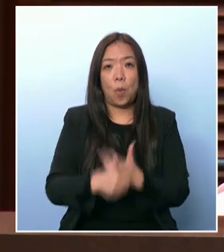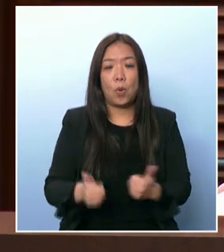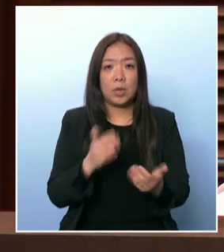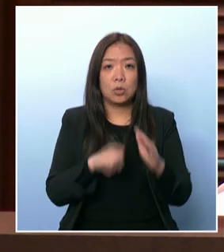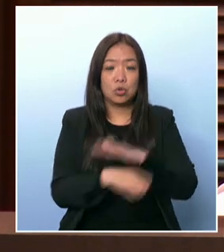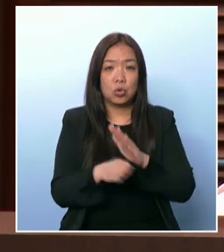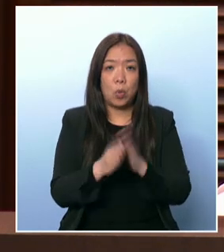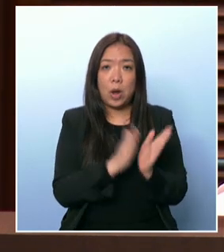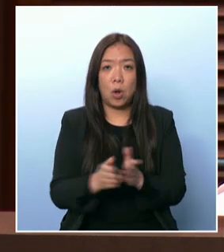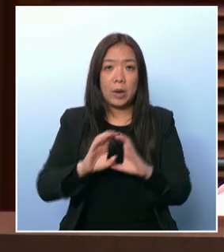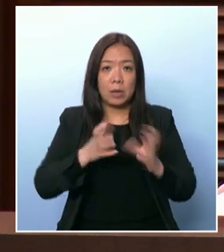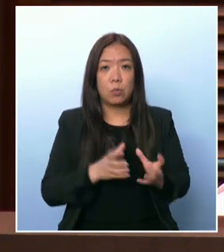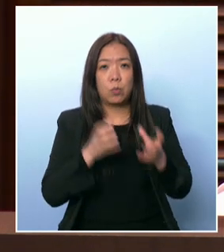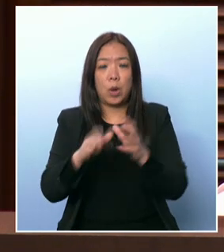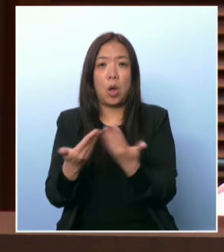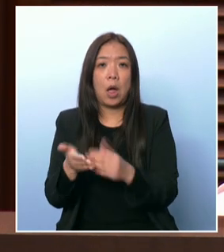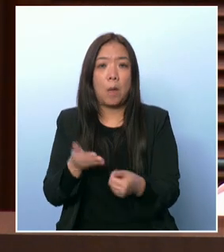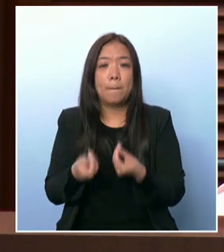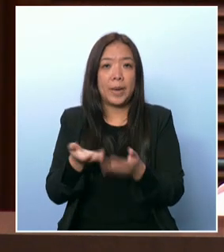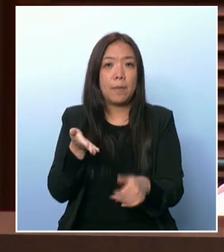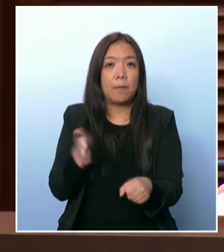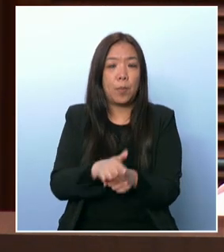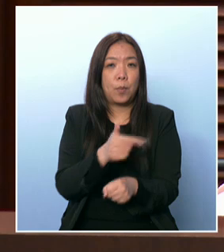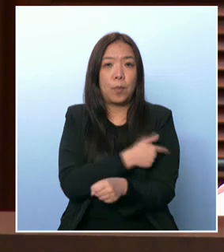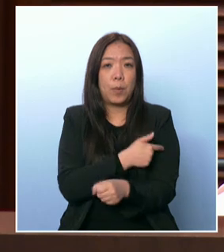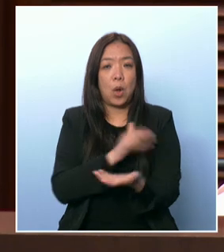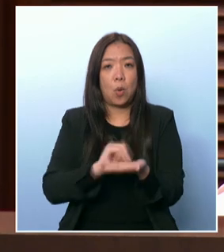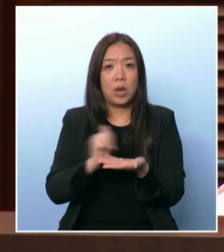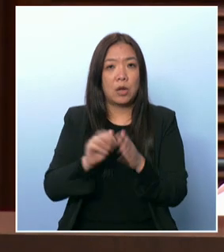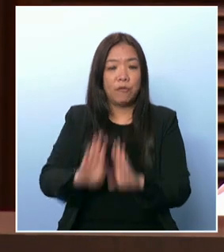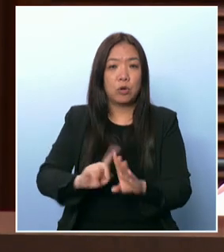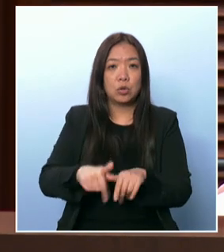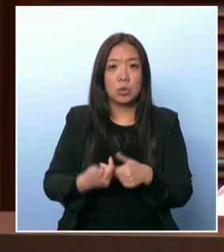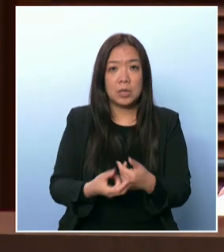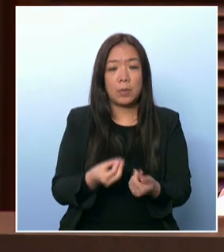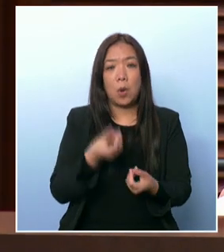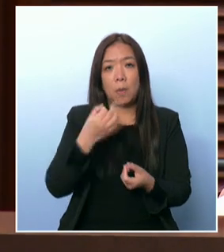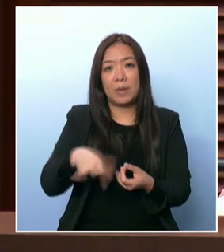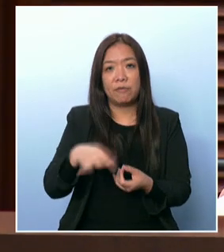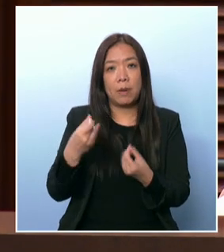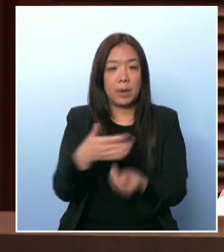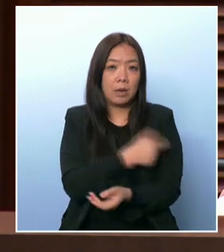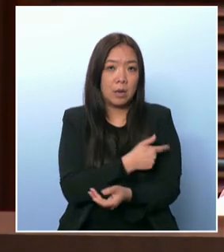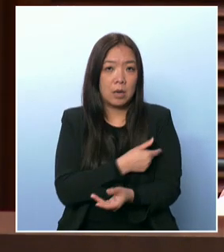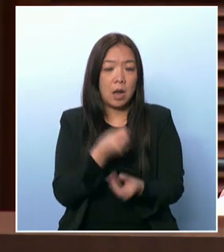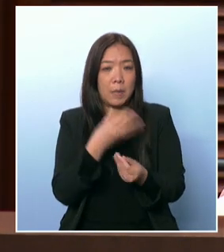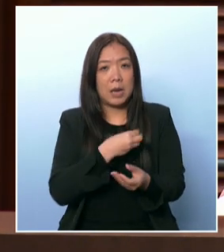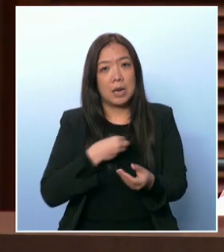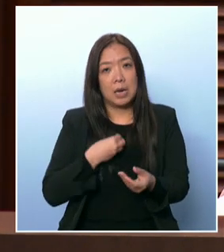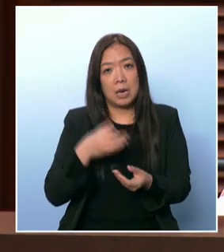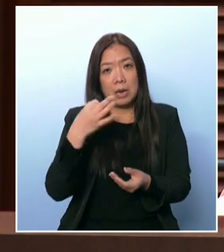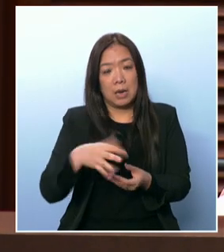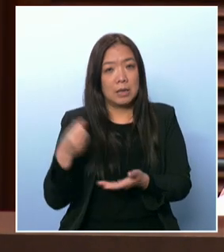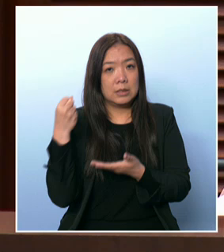Participating institutions could choose to provide catch-up vaccination services to the students at their healthcare services clinics or arrange outreach teams to provide service on